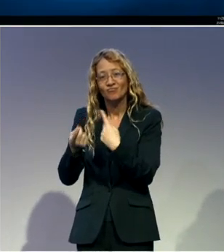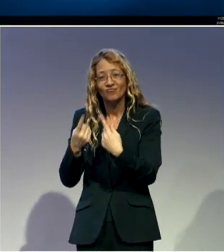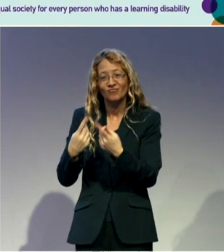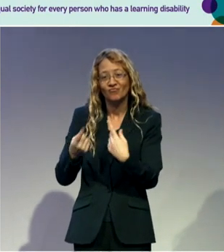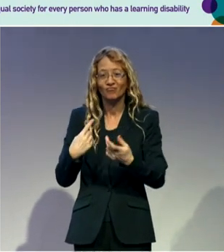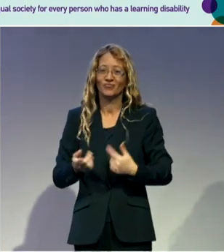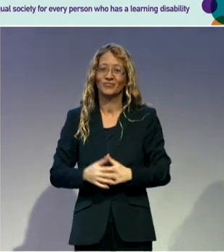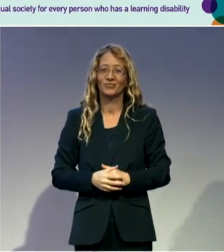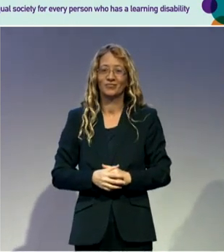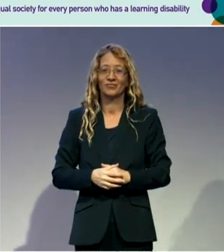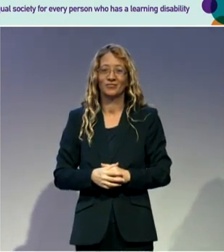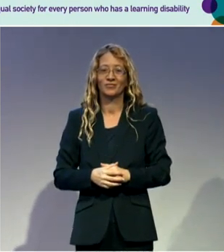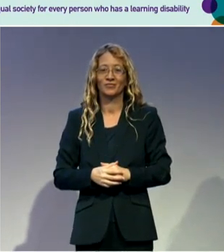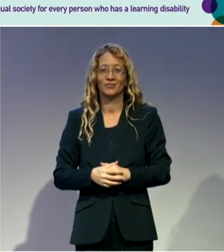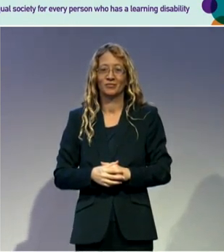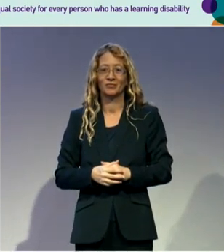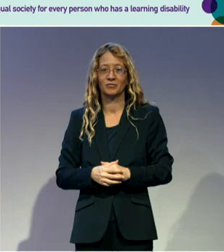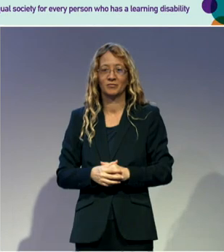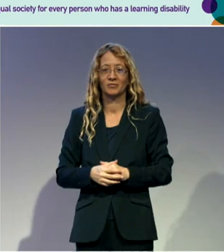to understand language.